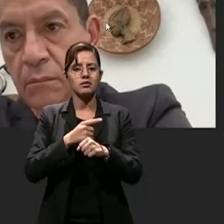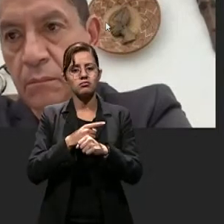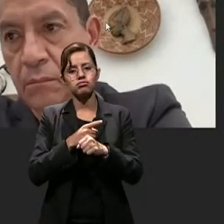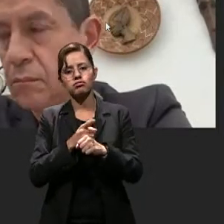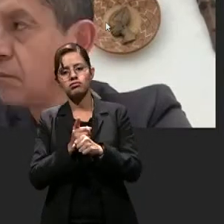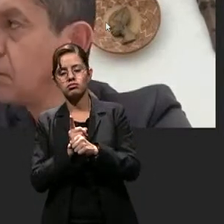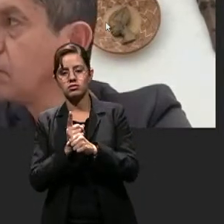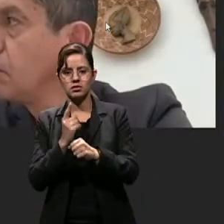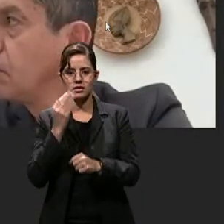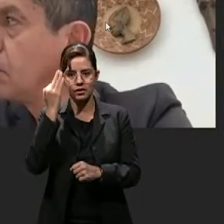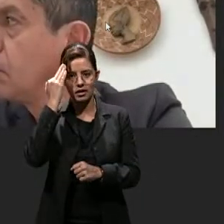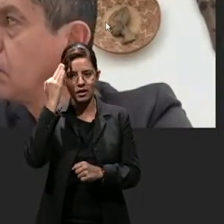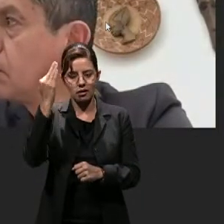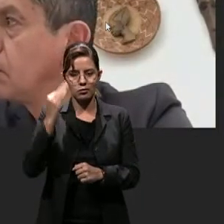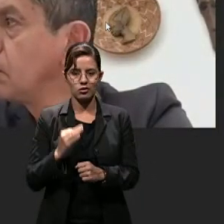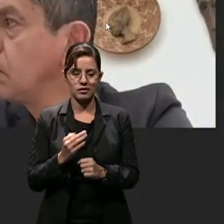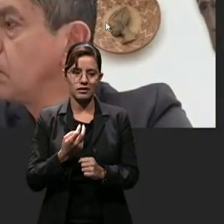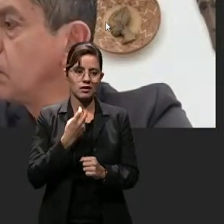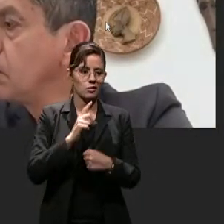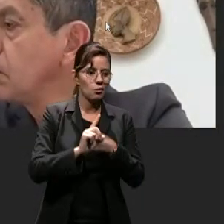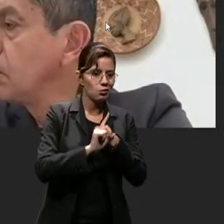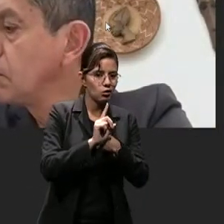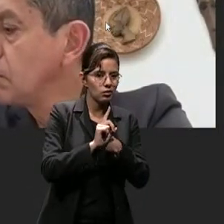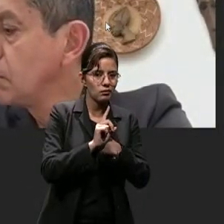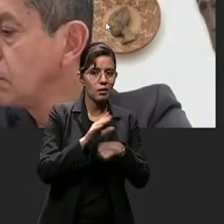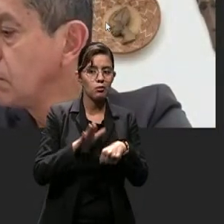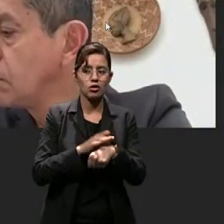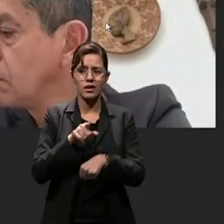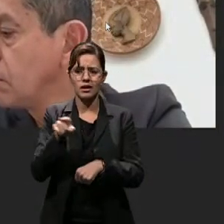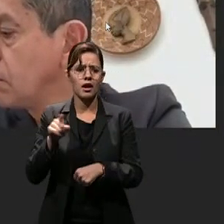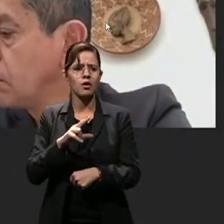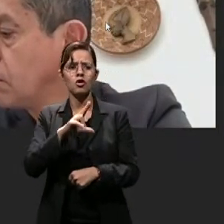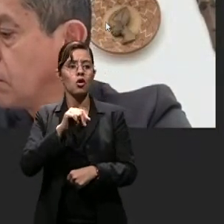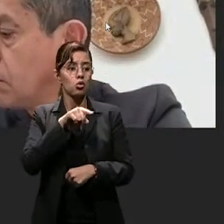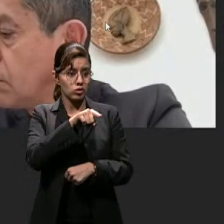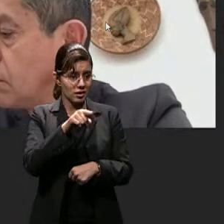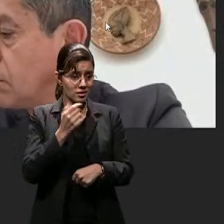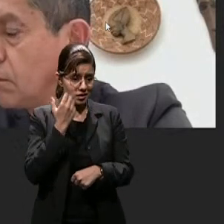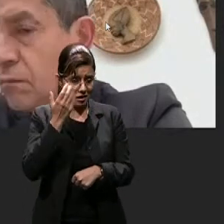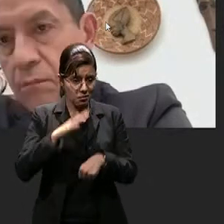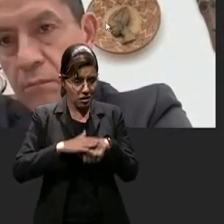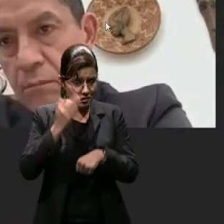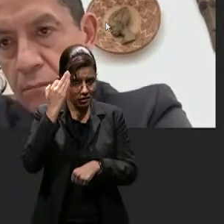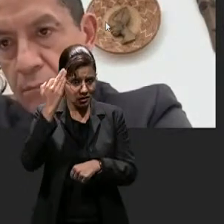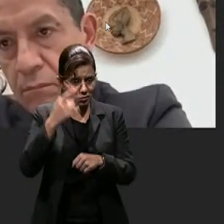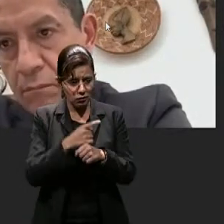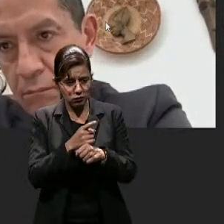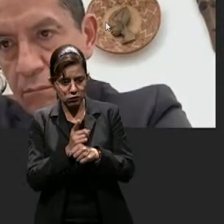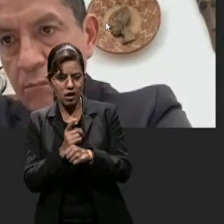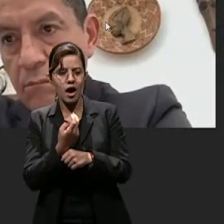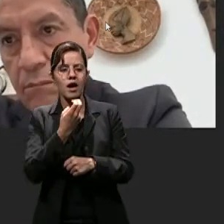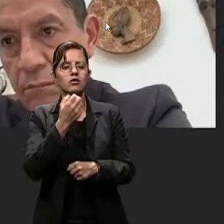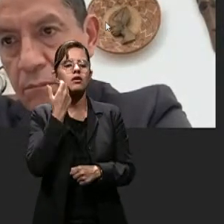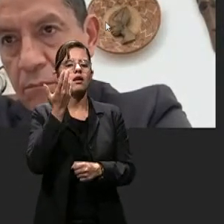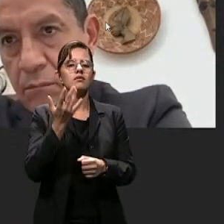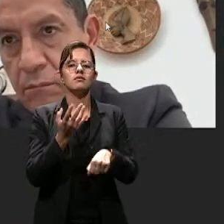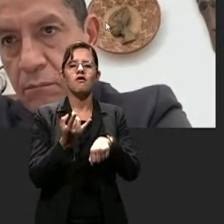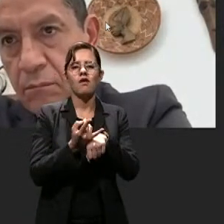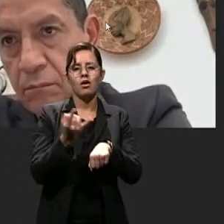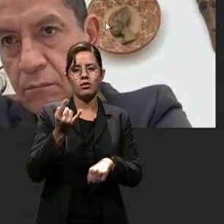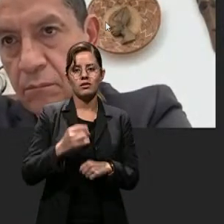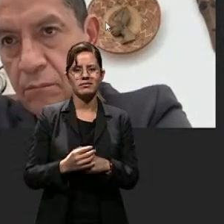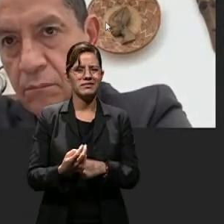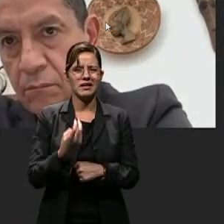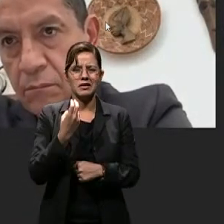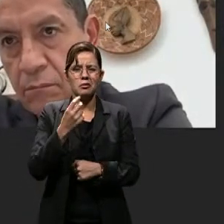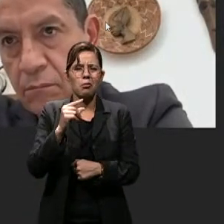even to ask the idea of having more hours for voting, everybody was like, no, that's fraud.